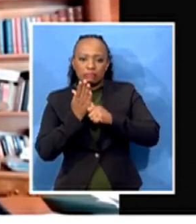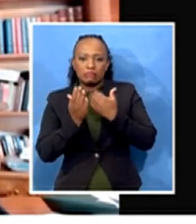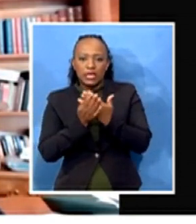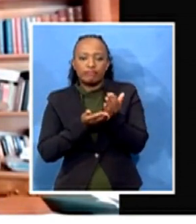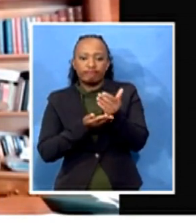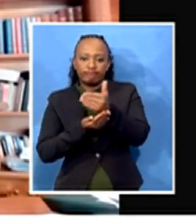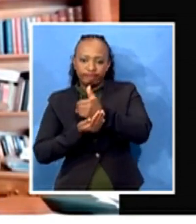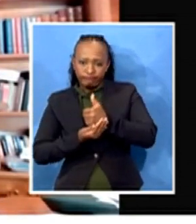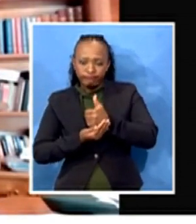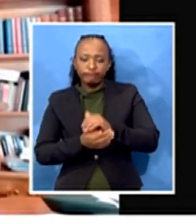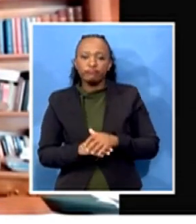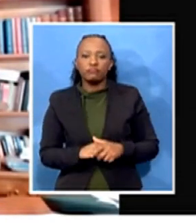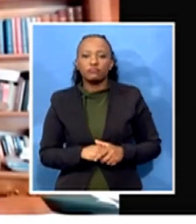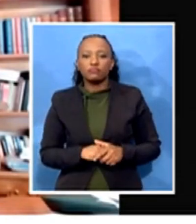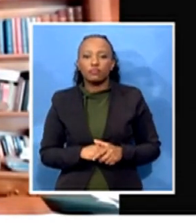And importantly,